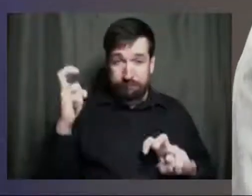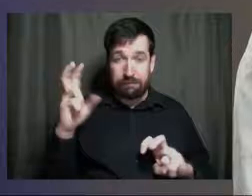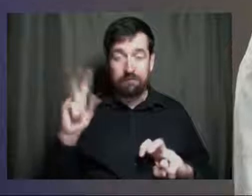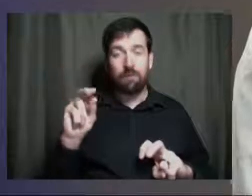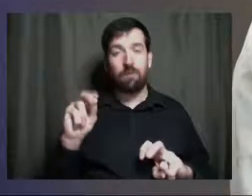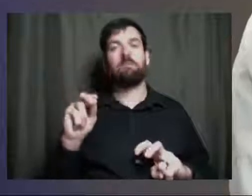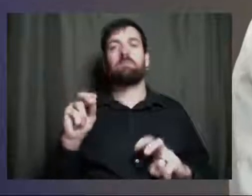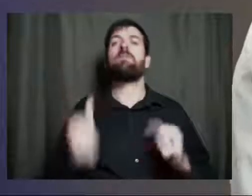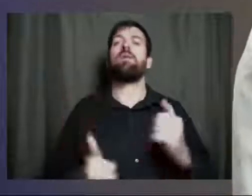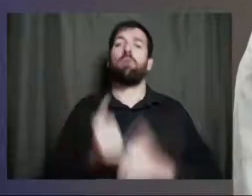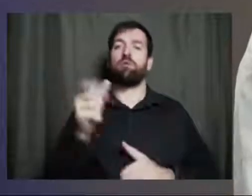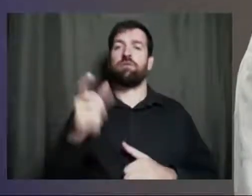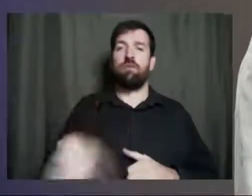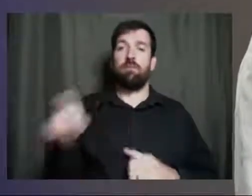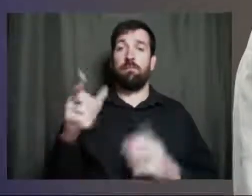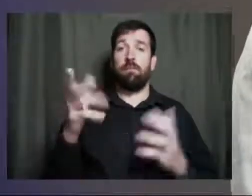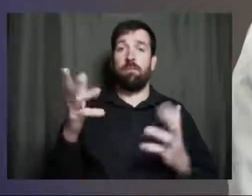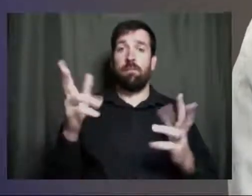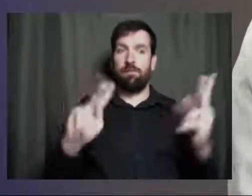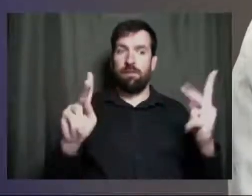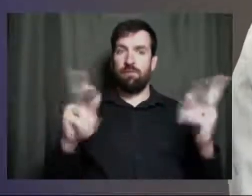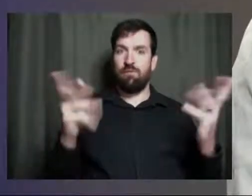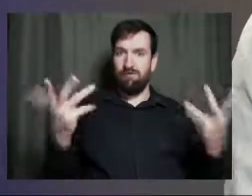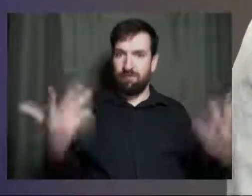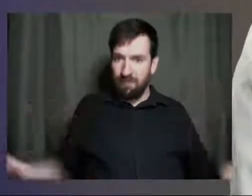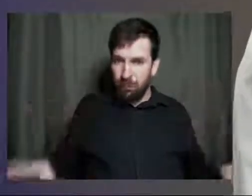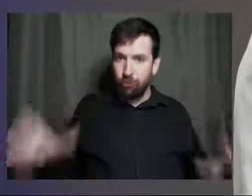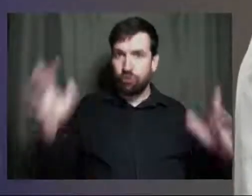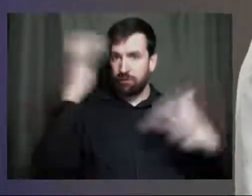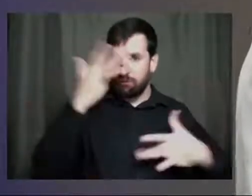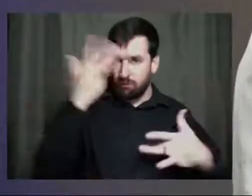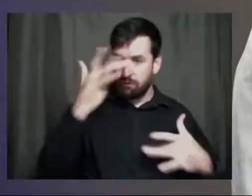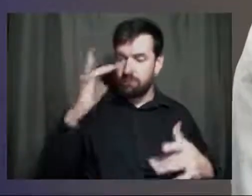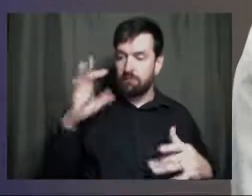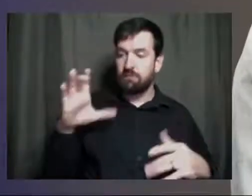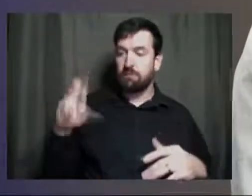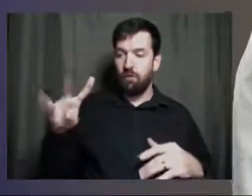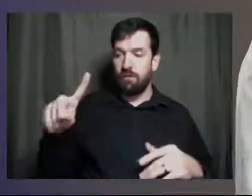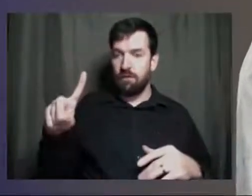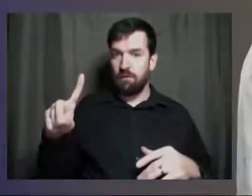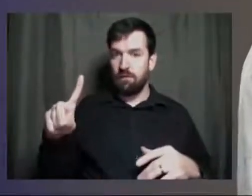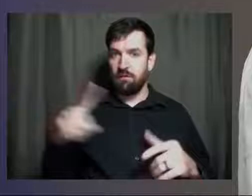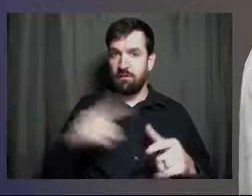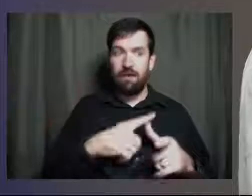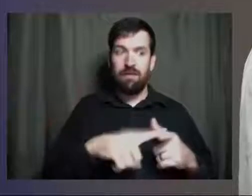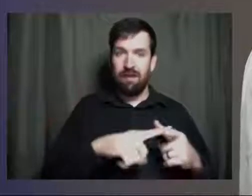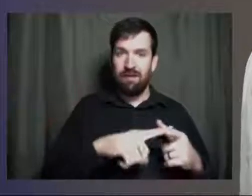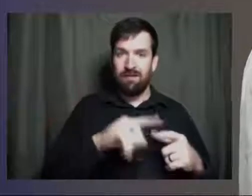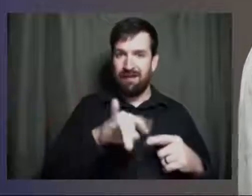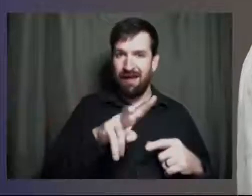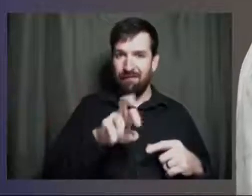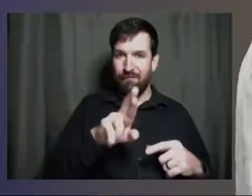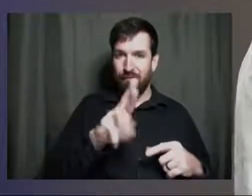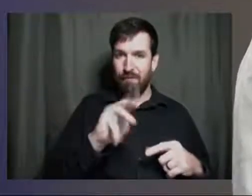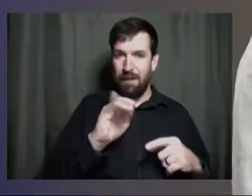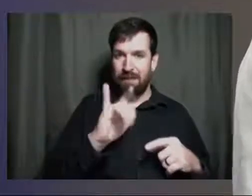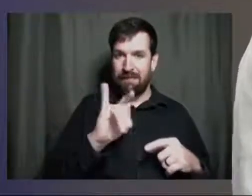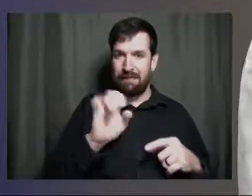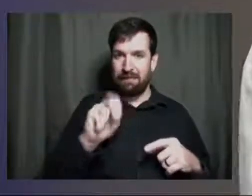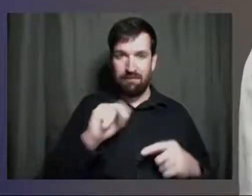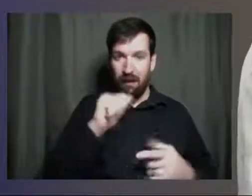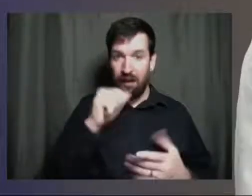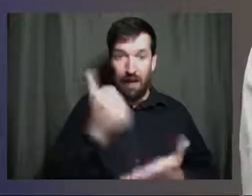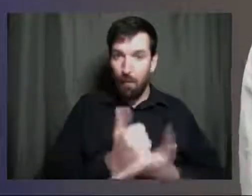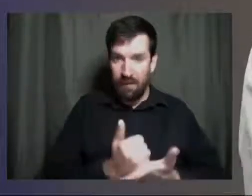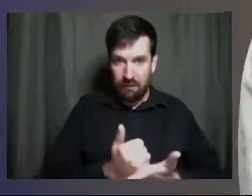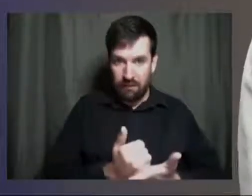are folks who already have COVID and are on the ivermectin. So the ivermectin is not helping them out. They're still getting the COVID, and